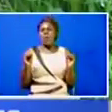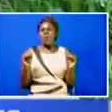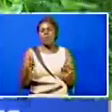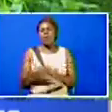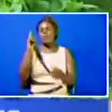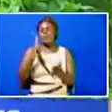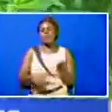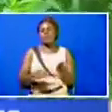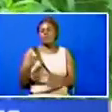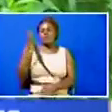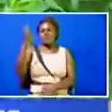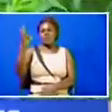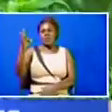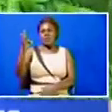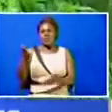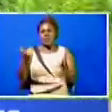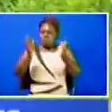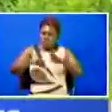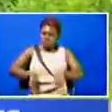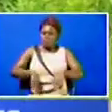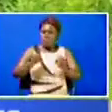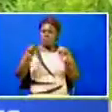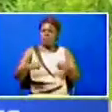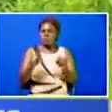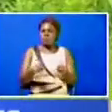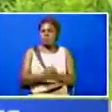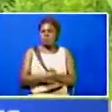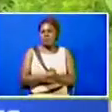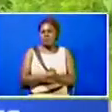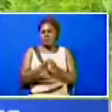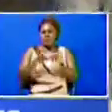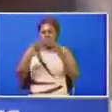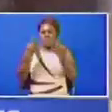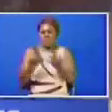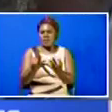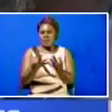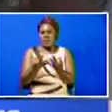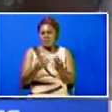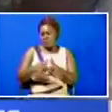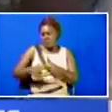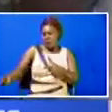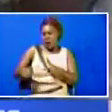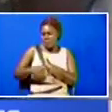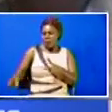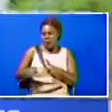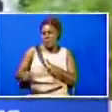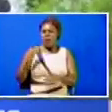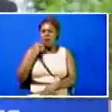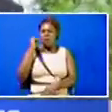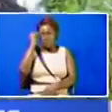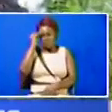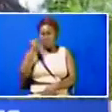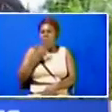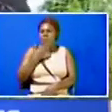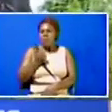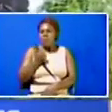itafanya namna gani. Sasa ikiinuka kidogo hivi, si itakumeza. Several families have now been forced to flee from their homes due to the